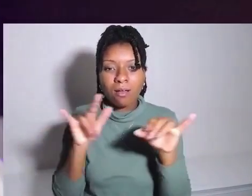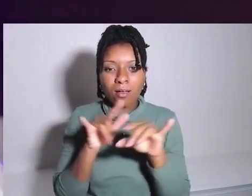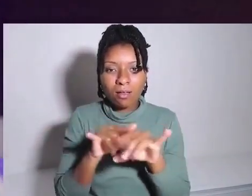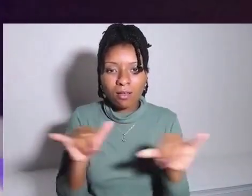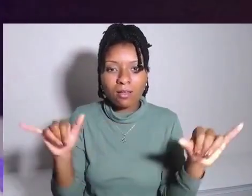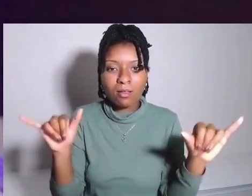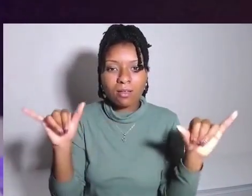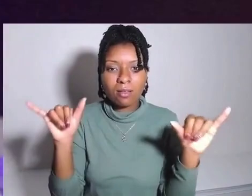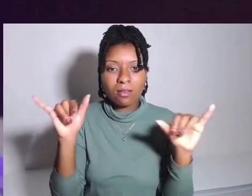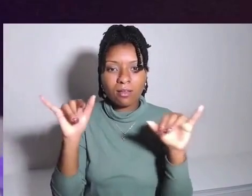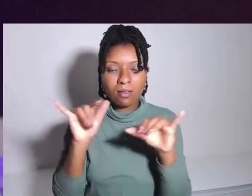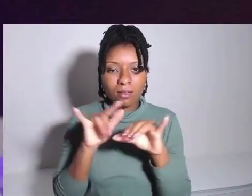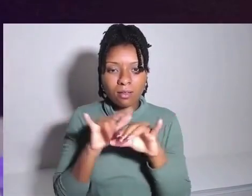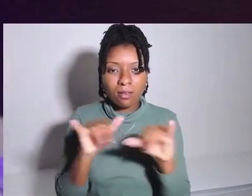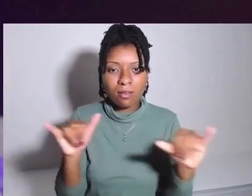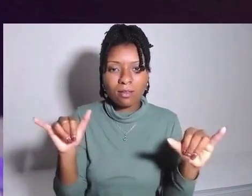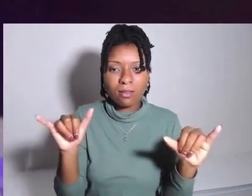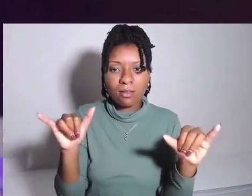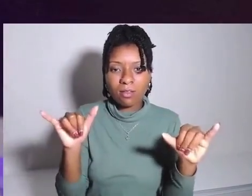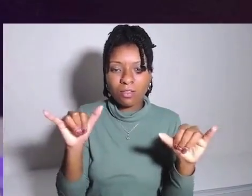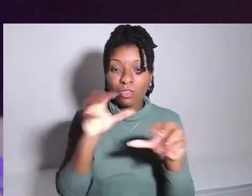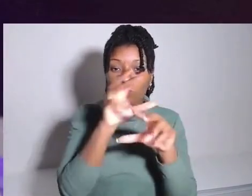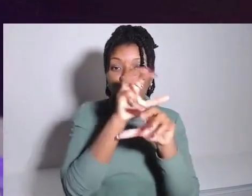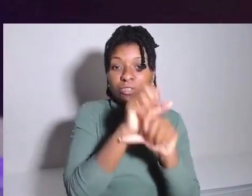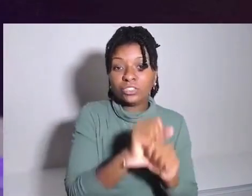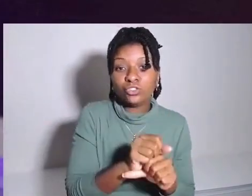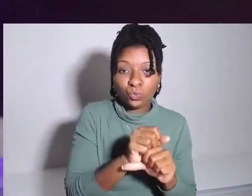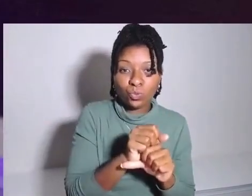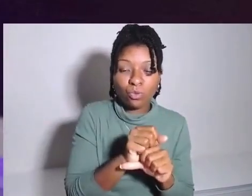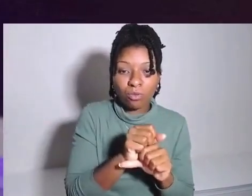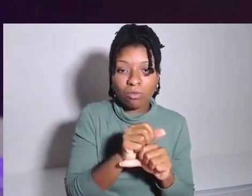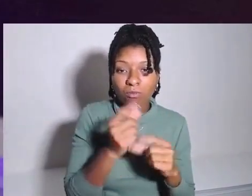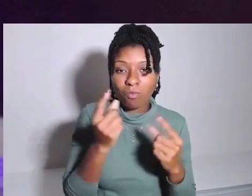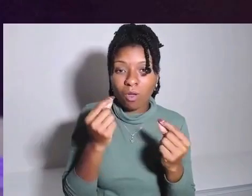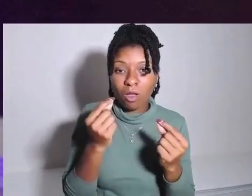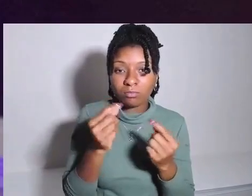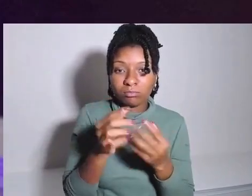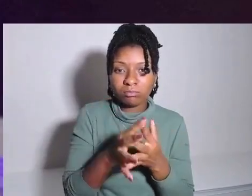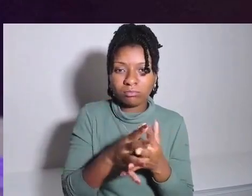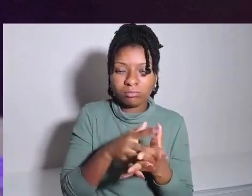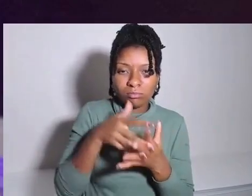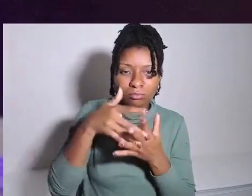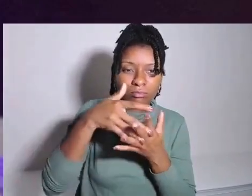The ritual still of anchoring in